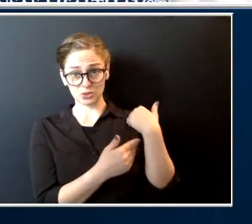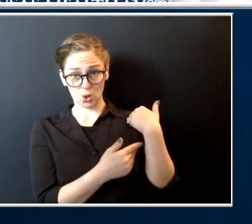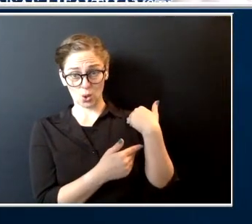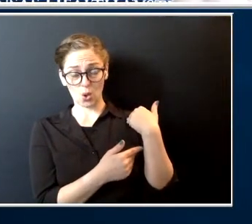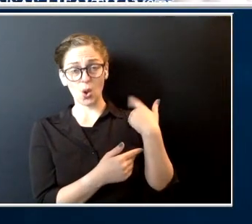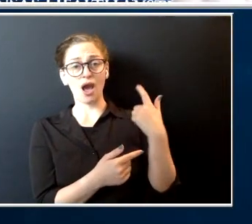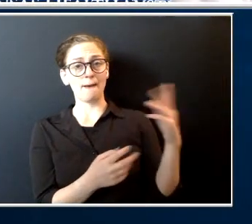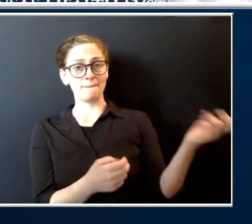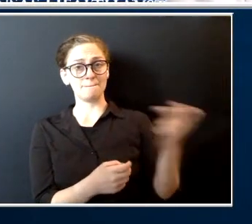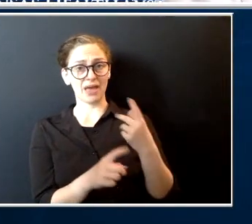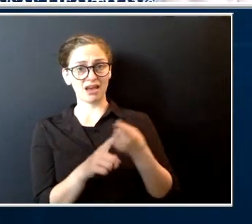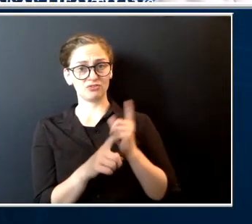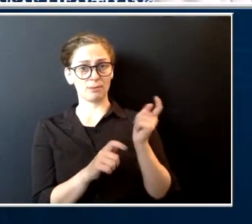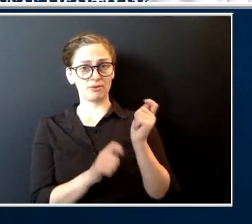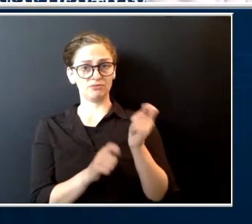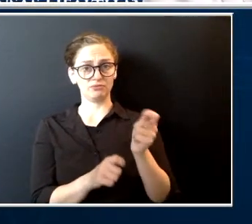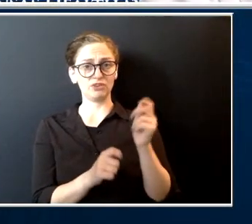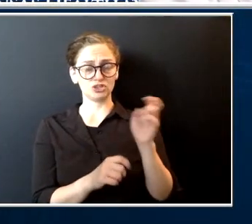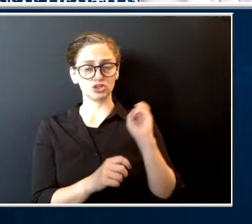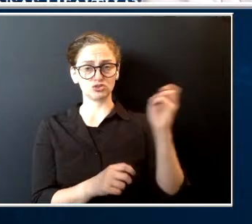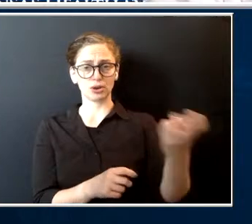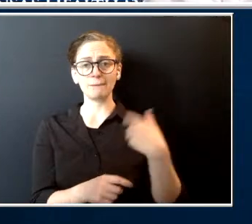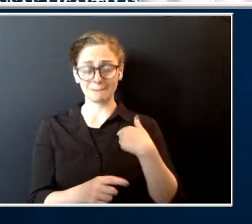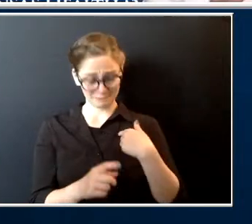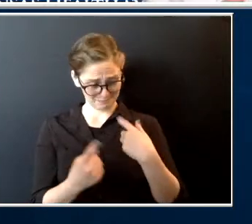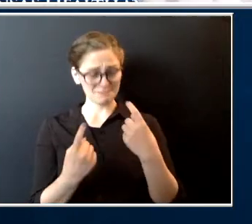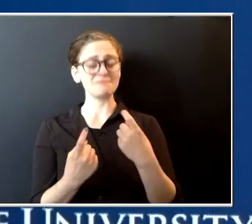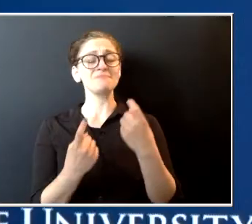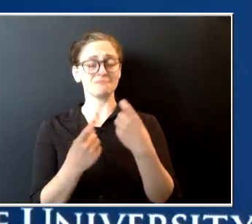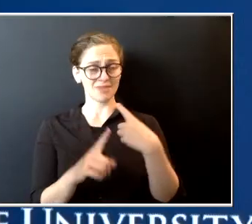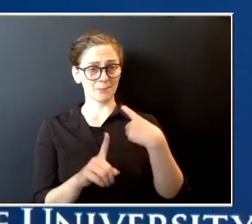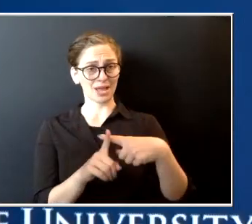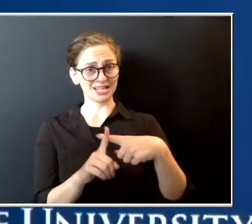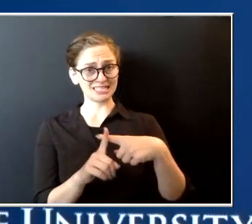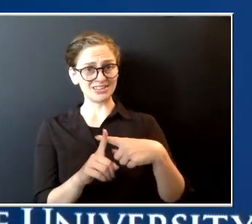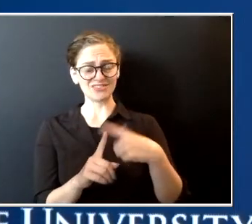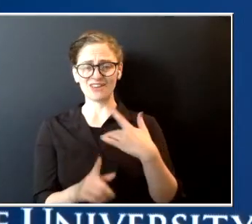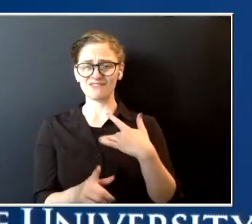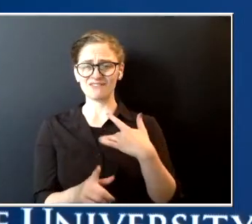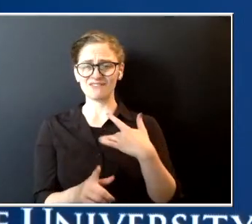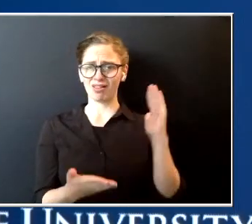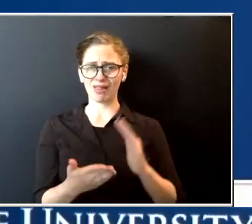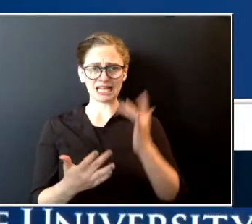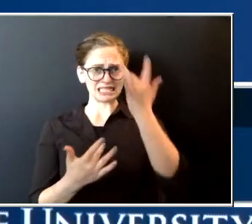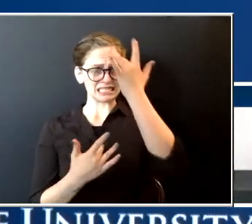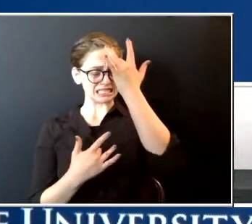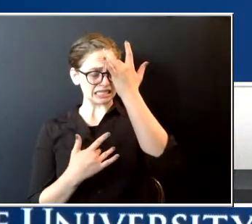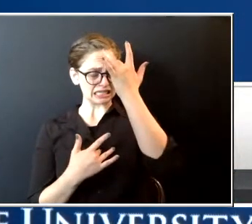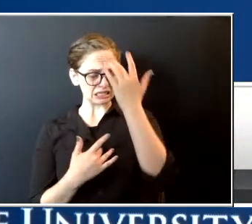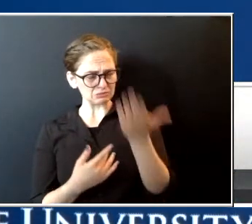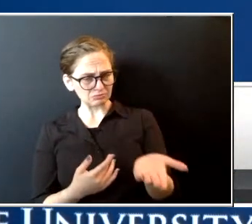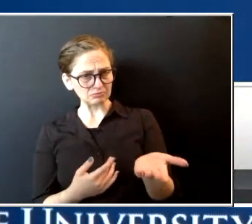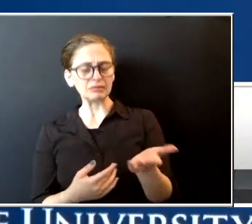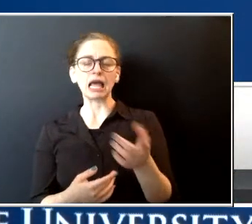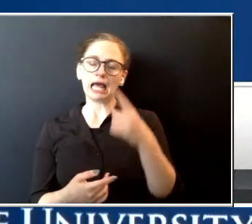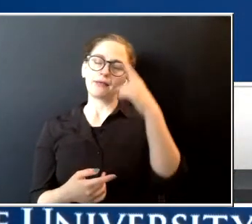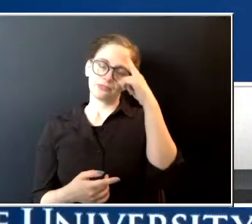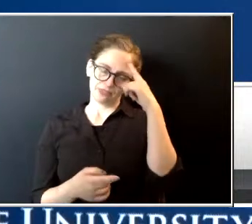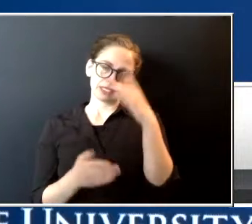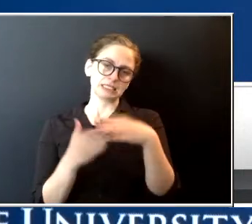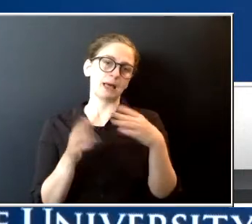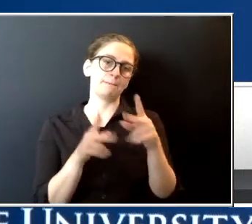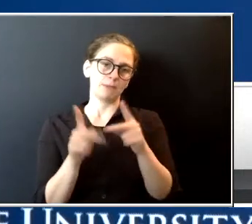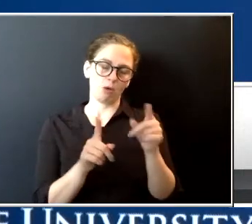time around, Hawk. Do you think people are sick this time? Yeah, I think there are those at-risk individuals, and I think it's those people with those